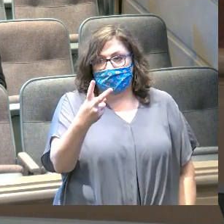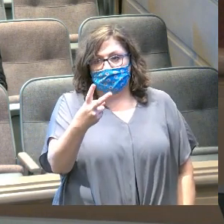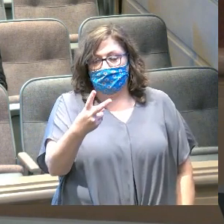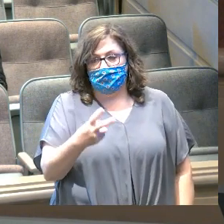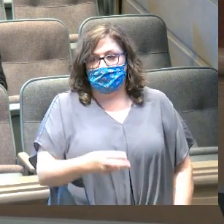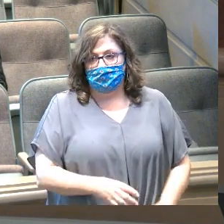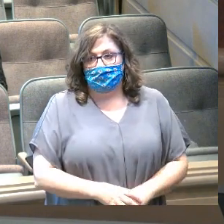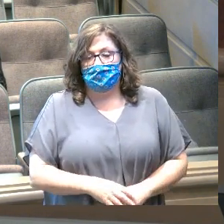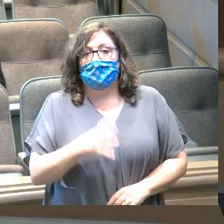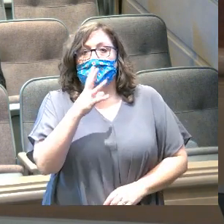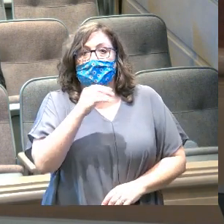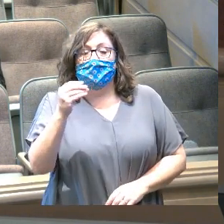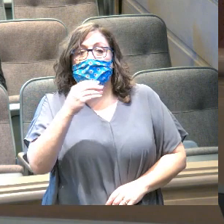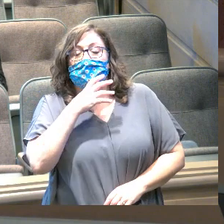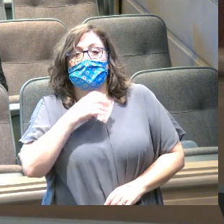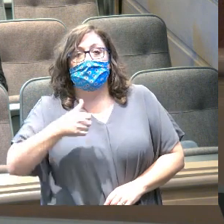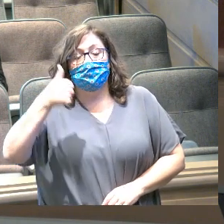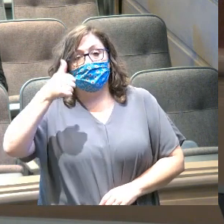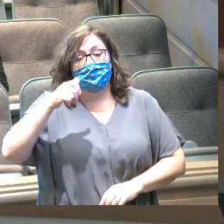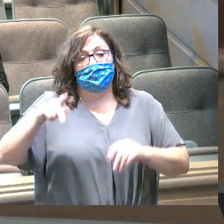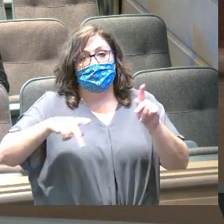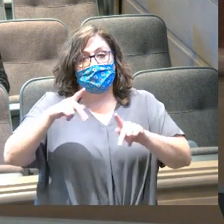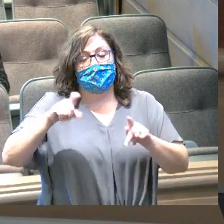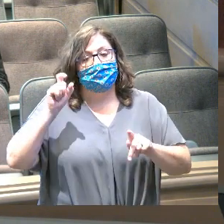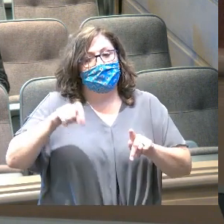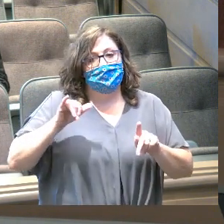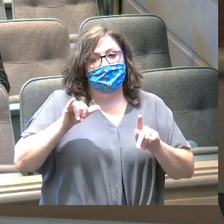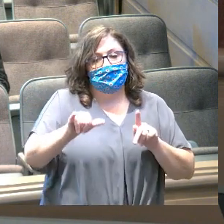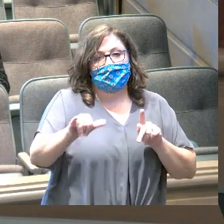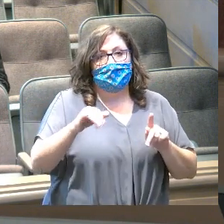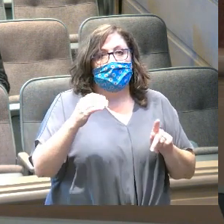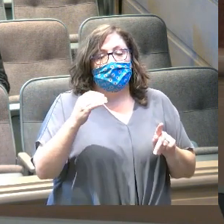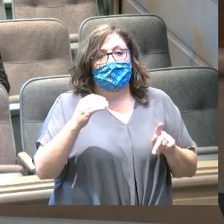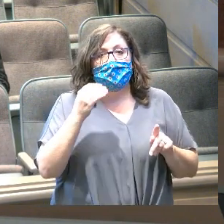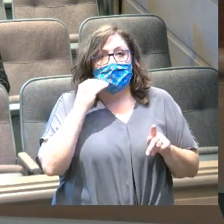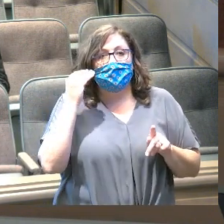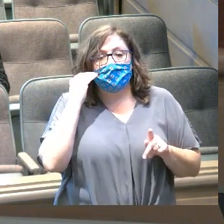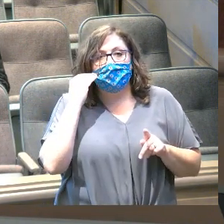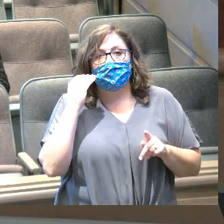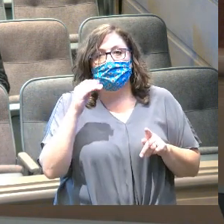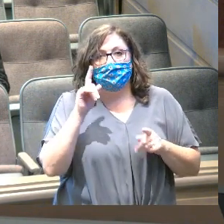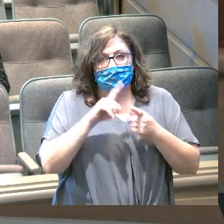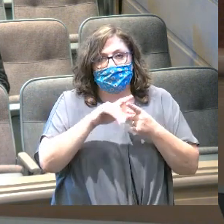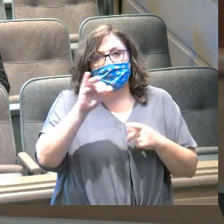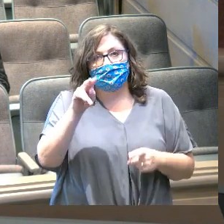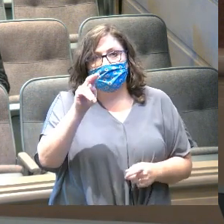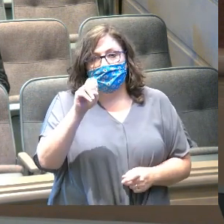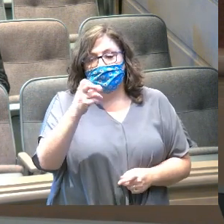and elderly Georgians must continue to shelter in place.